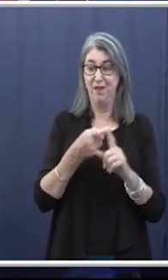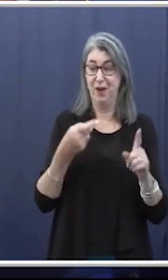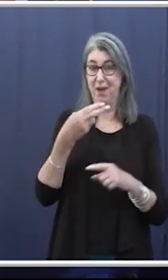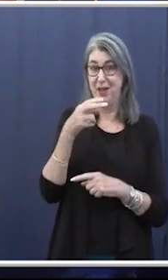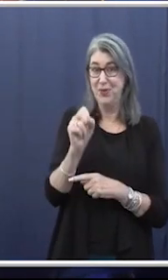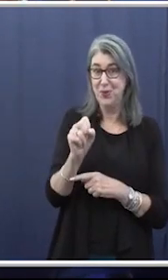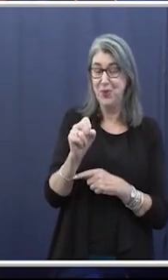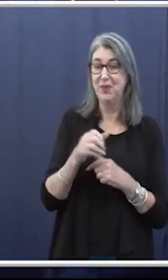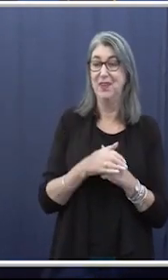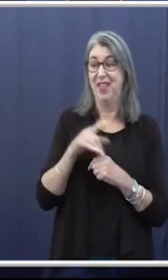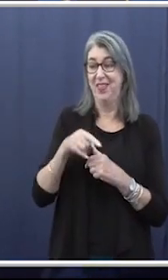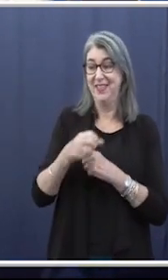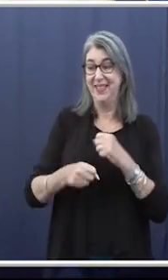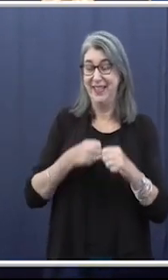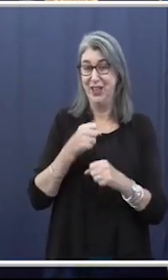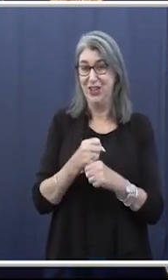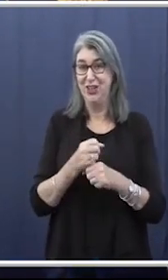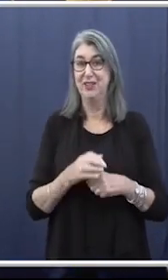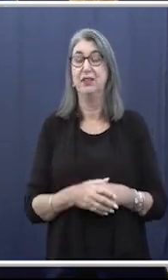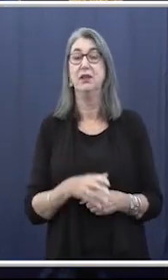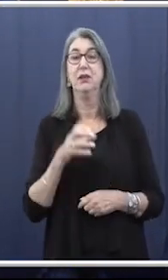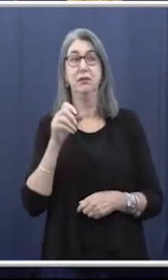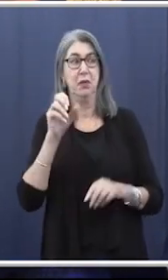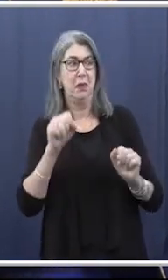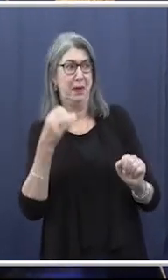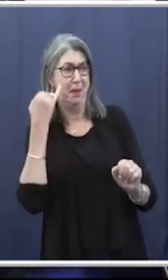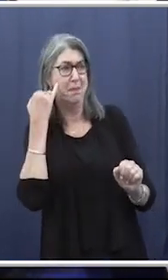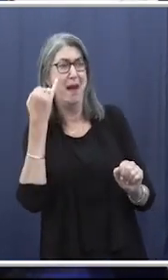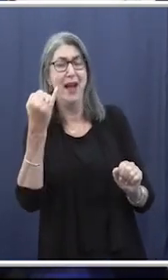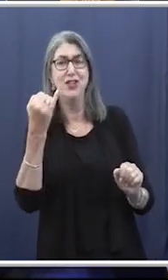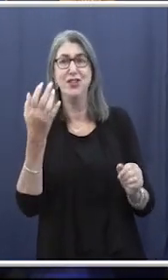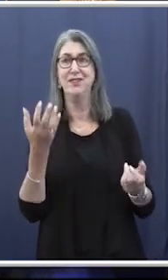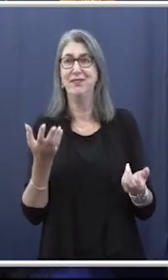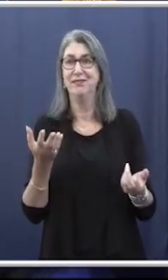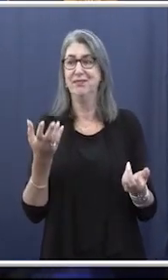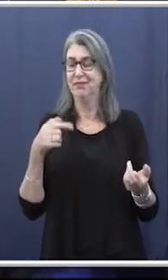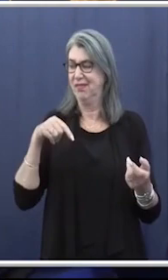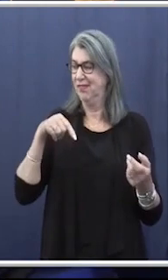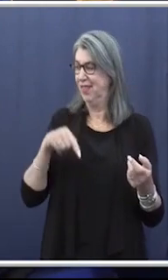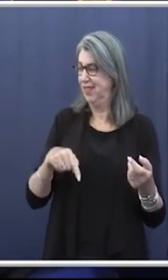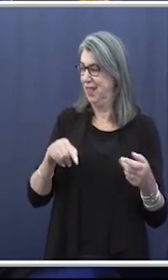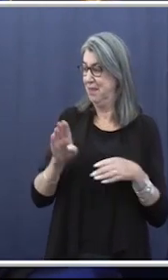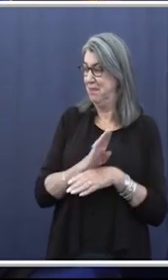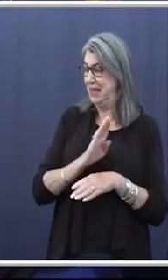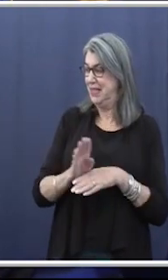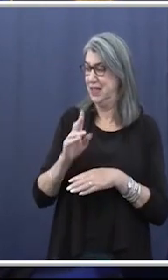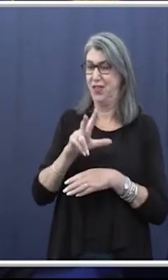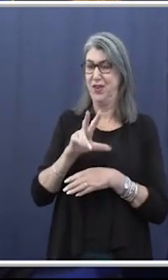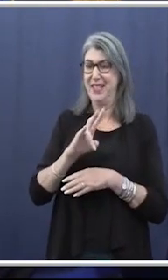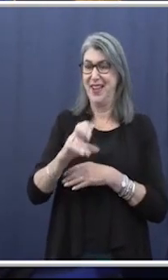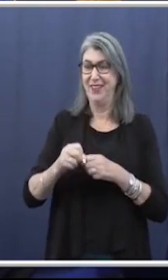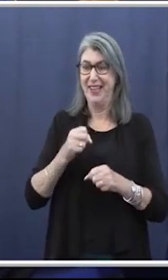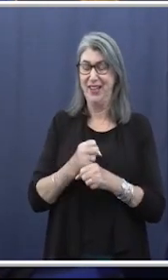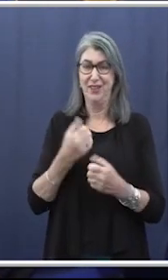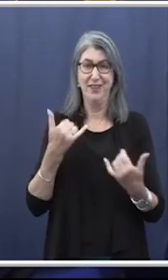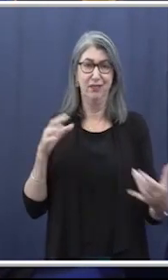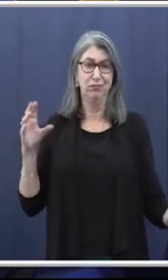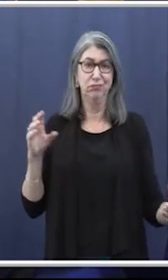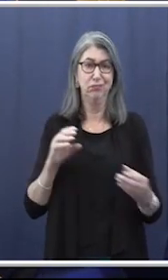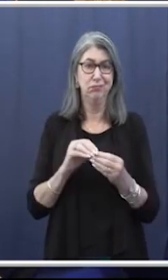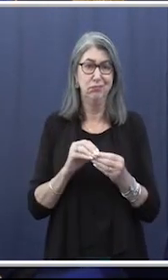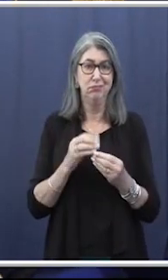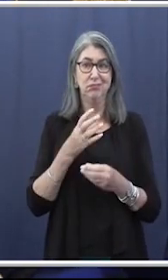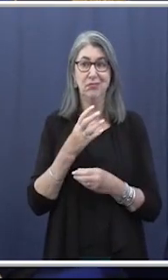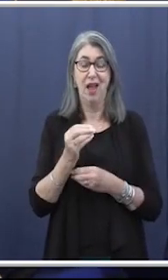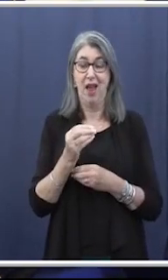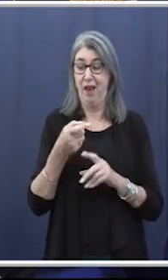high school this year. So you can imagine being in business for 37 years now,